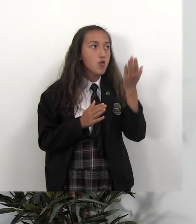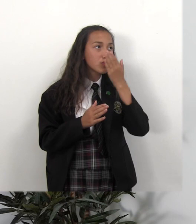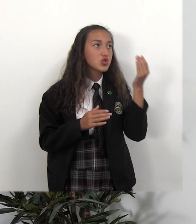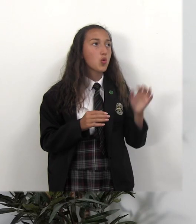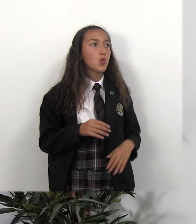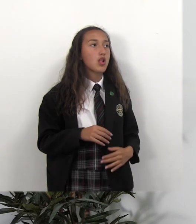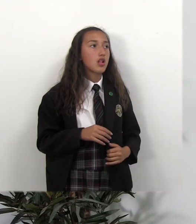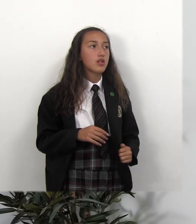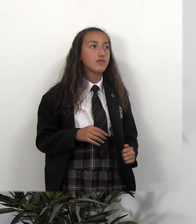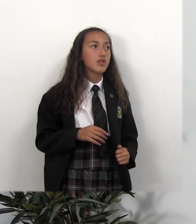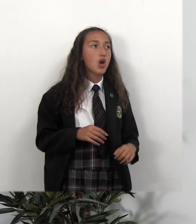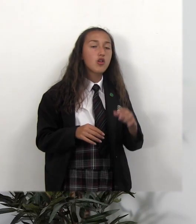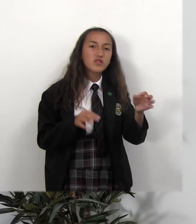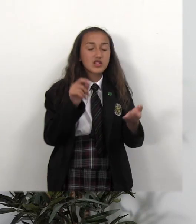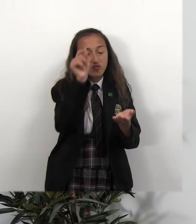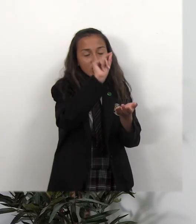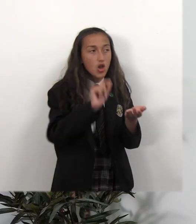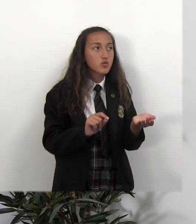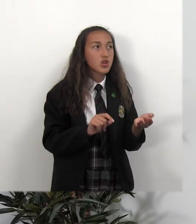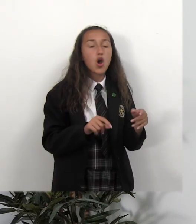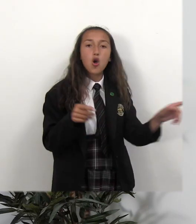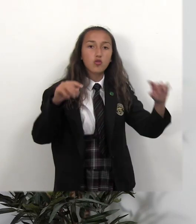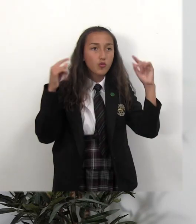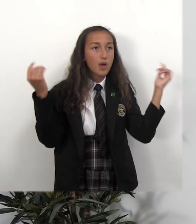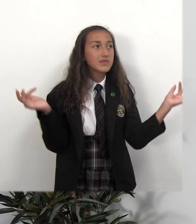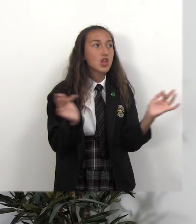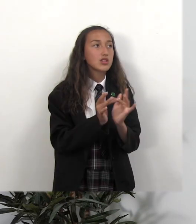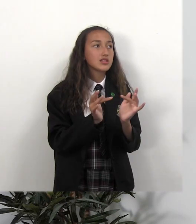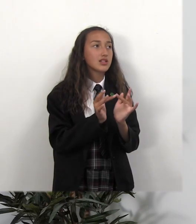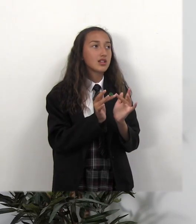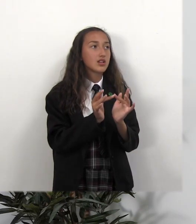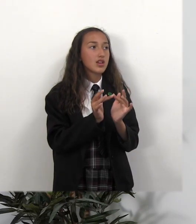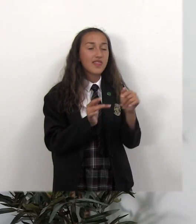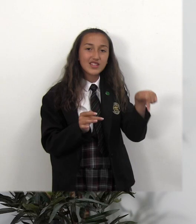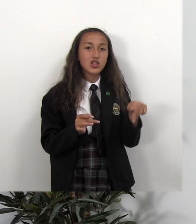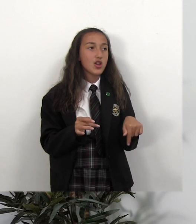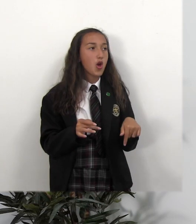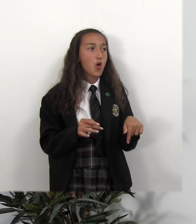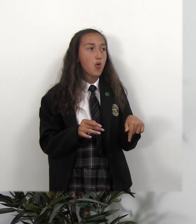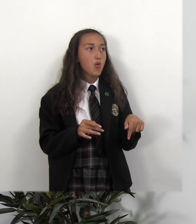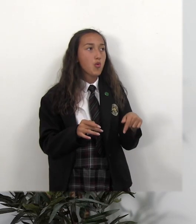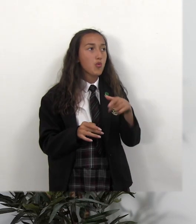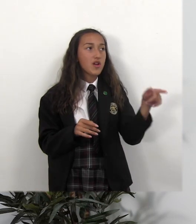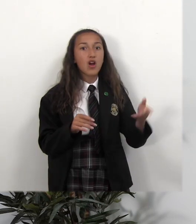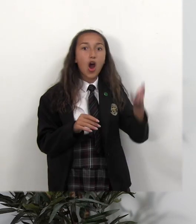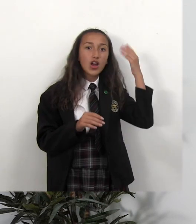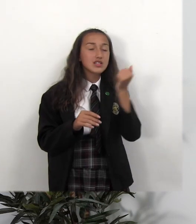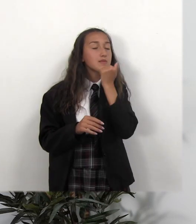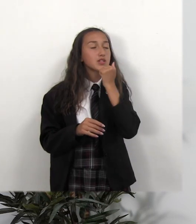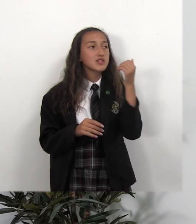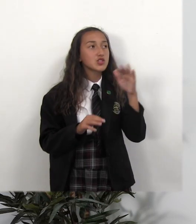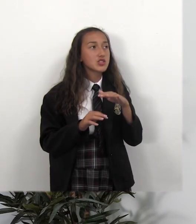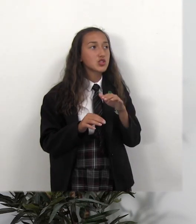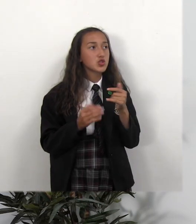further improvements in our results, which are all available on our website. This year, we've also had the highest number of students who